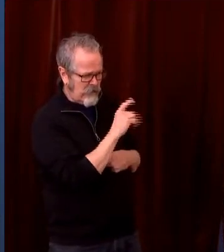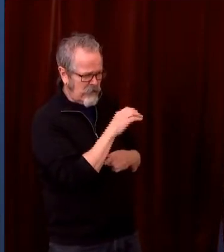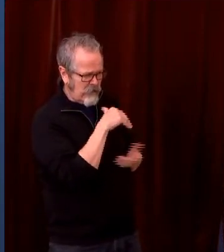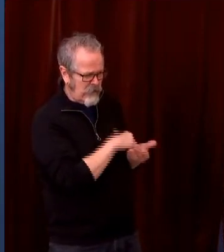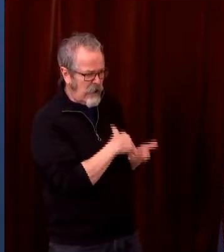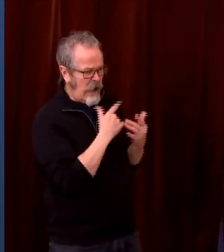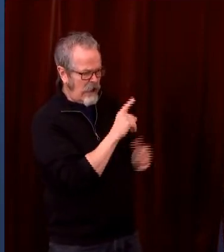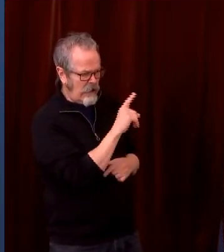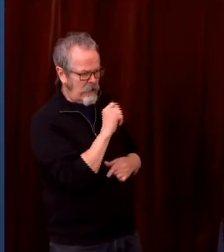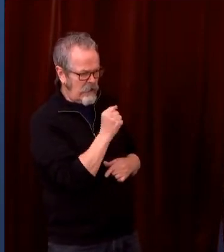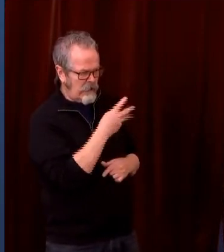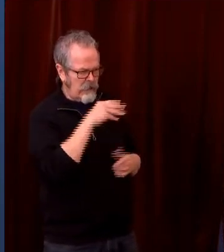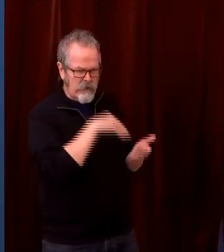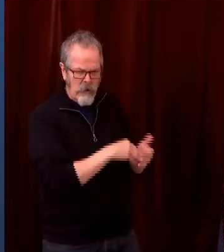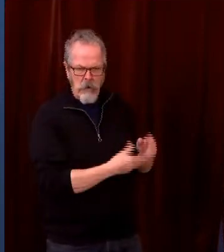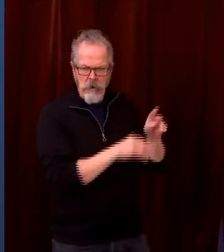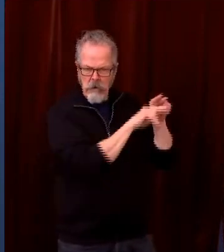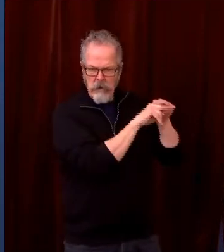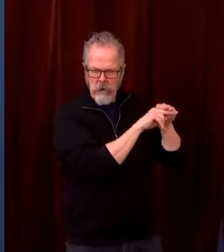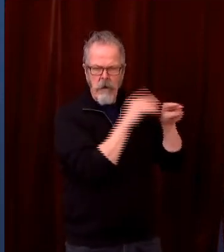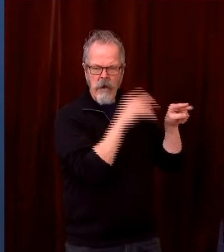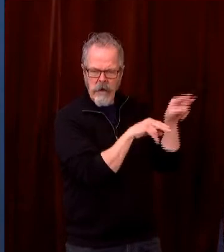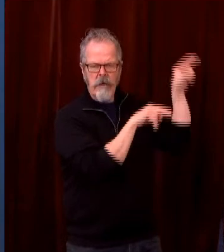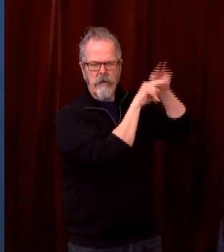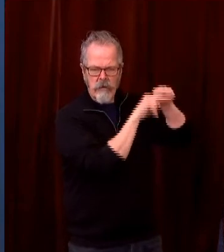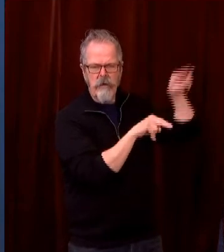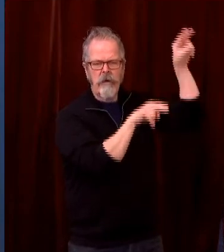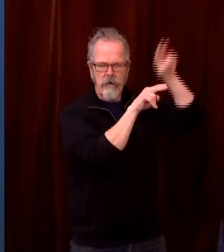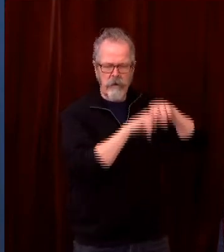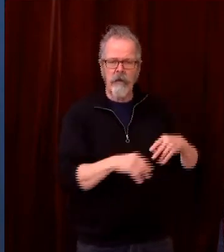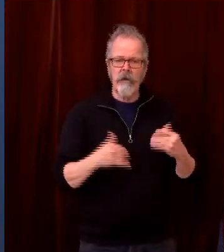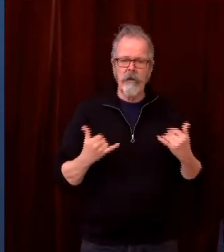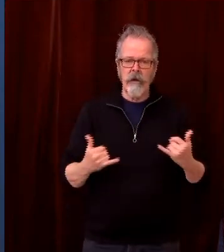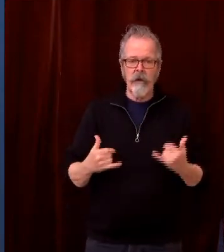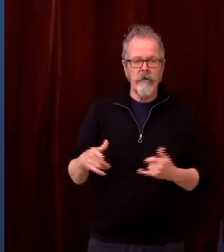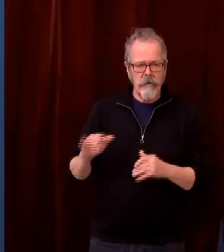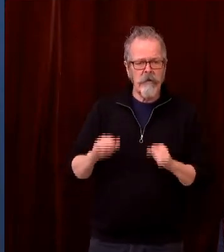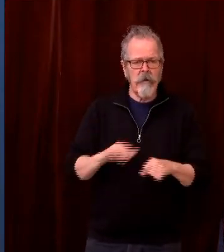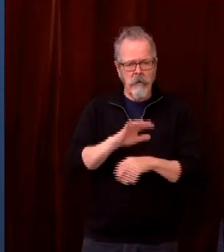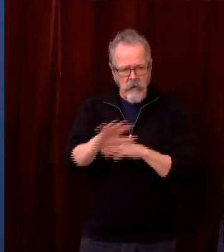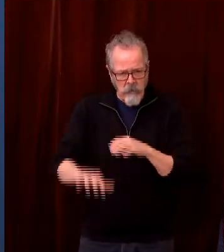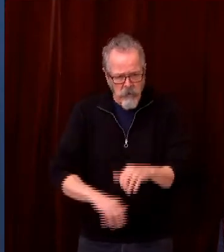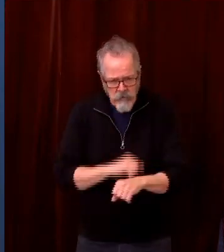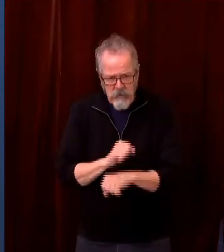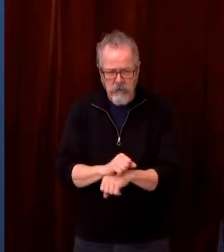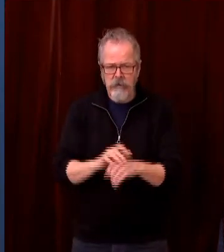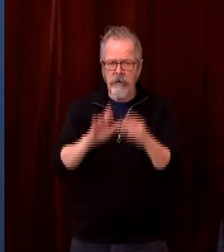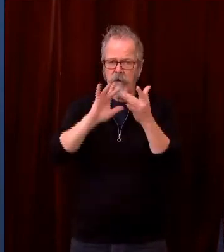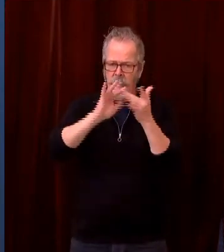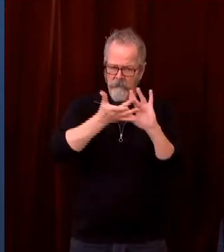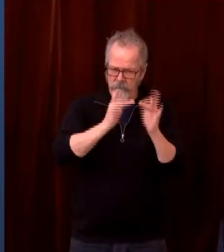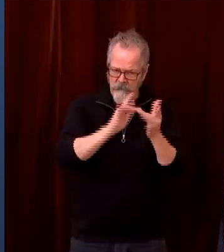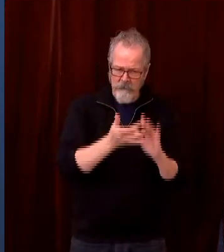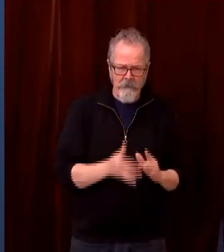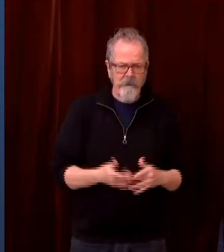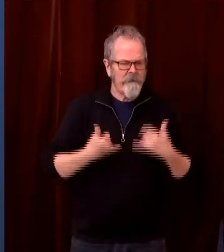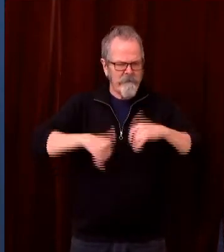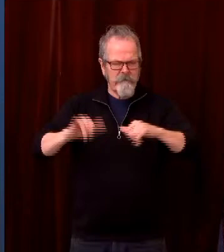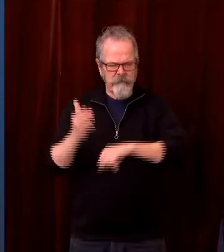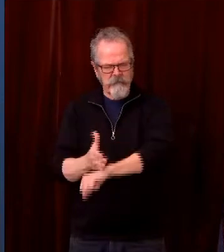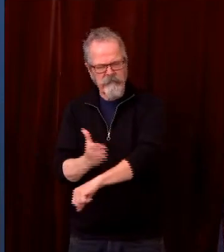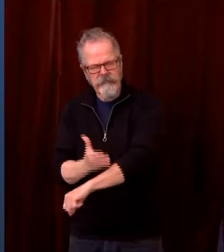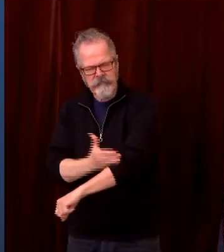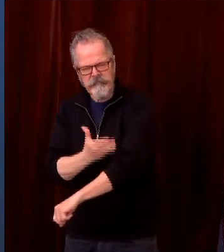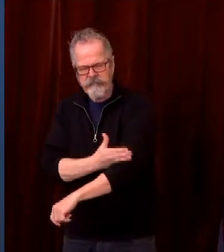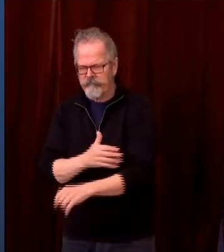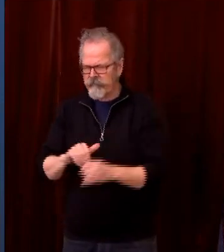get appointments through our data systems, and we're still working to improve those. And we have asked people to inspire